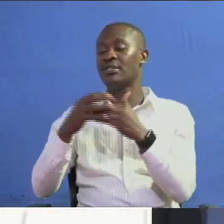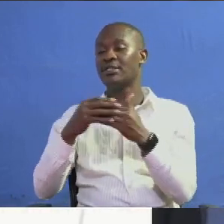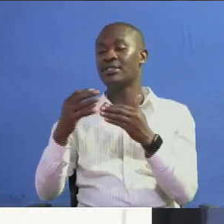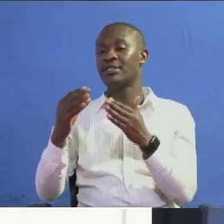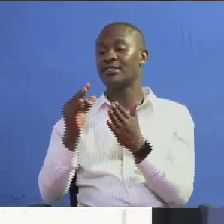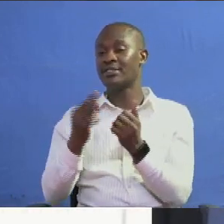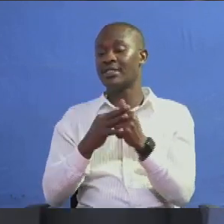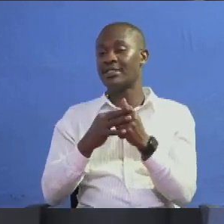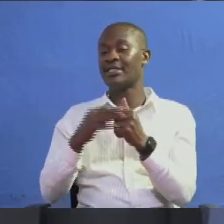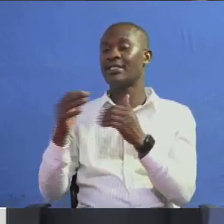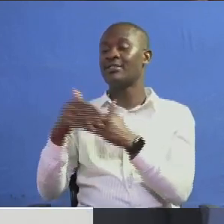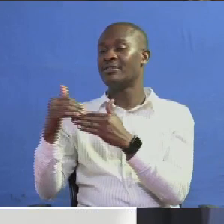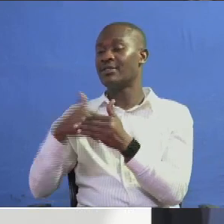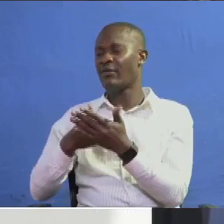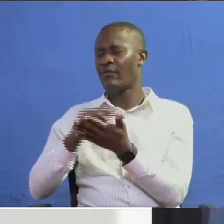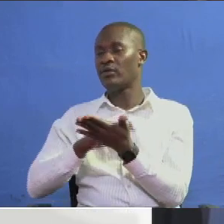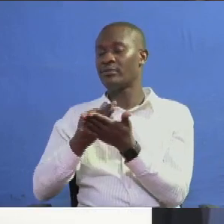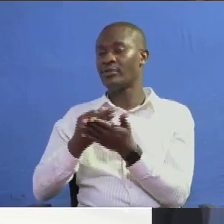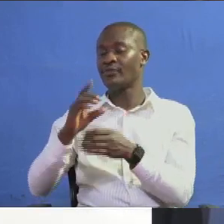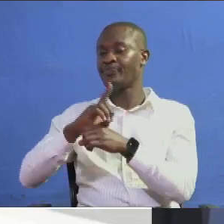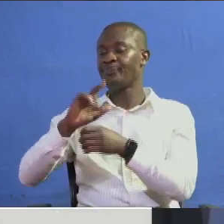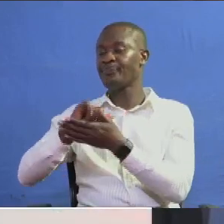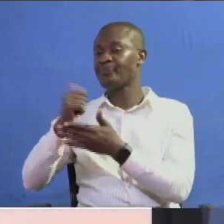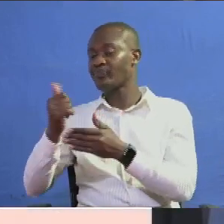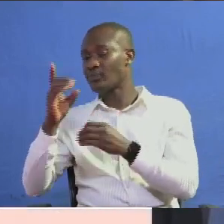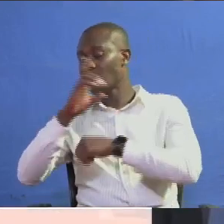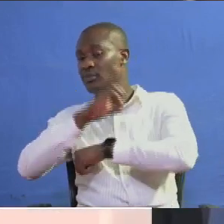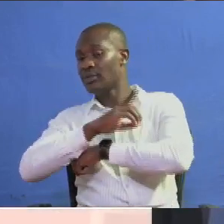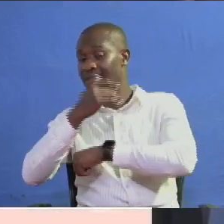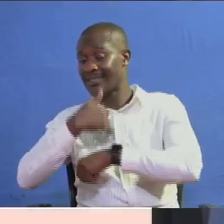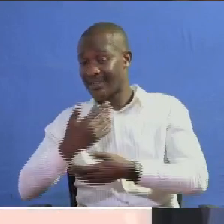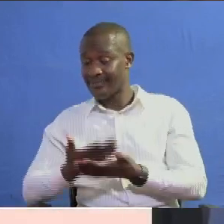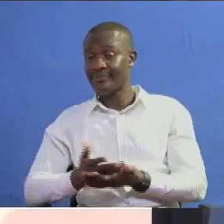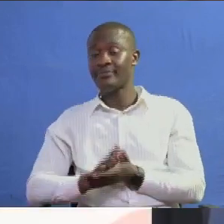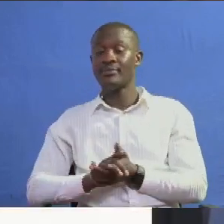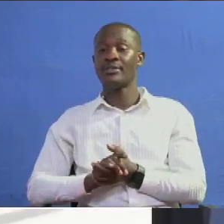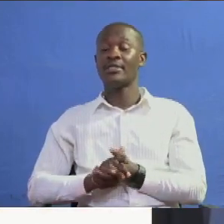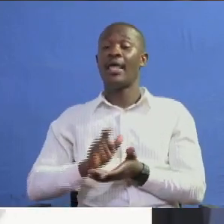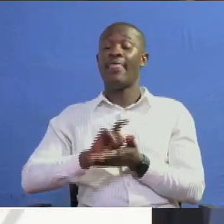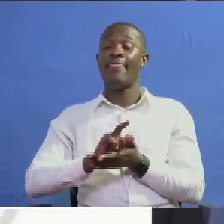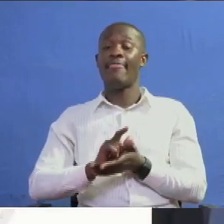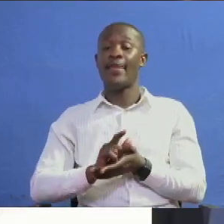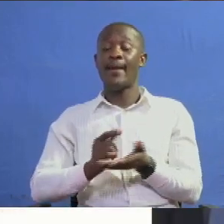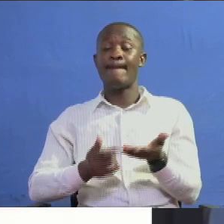And I read an article in the Financial Times the other day because of the Hamas and Israeli war,